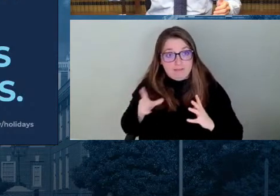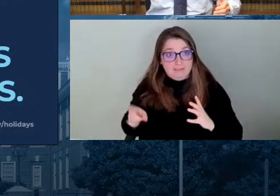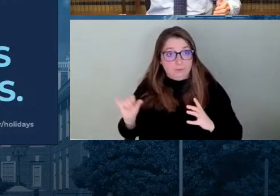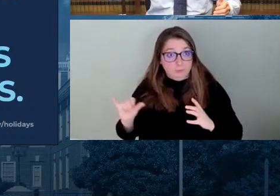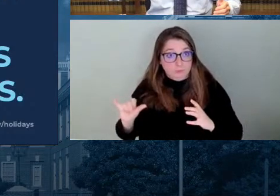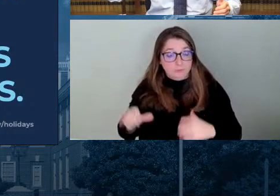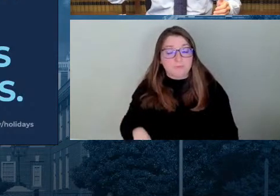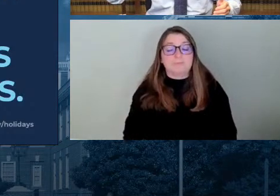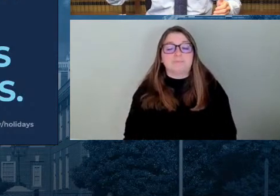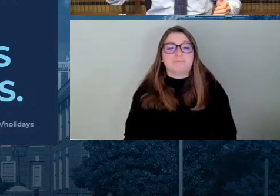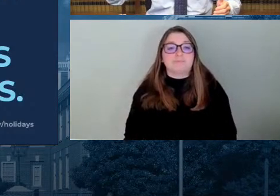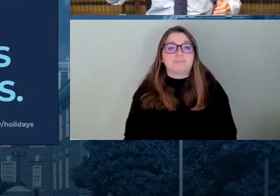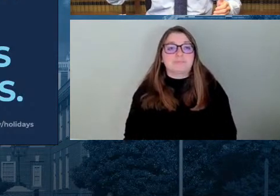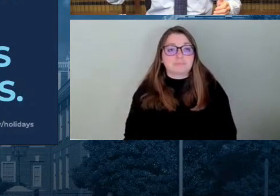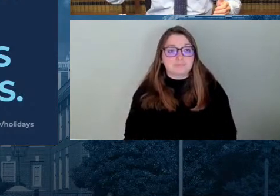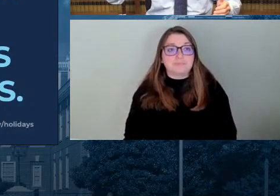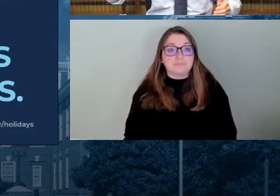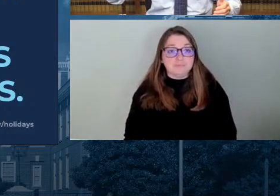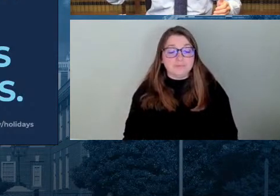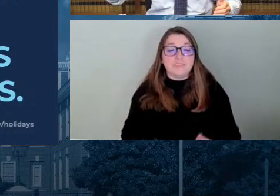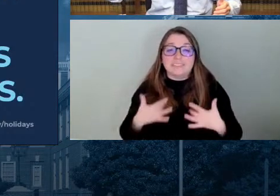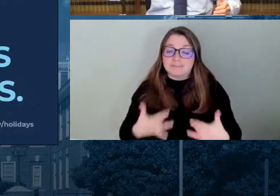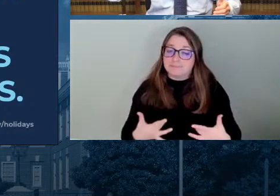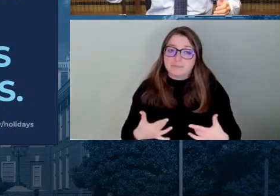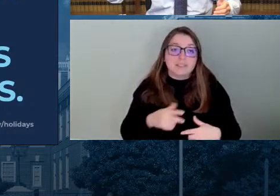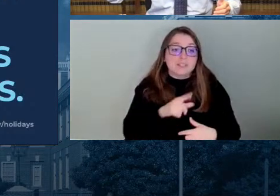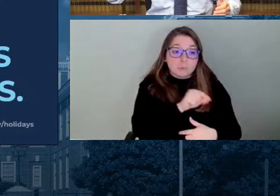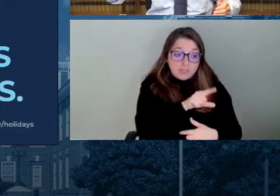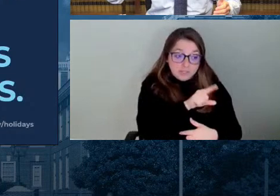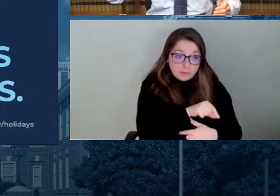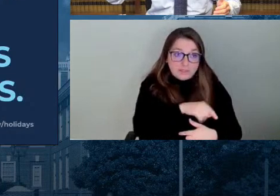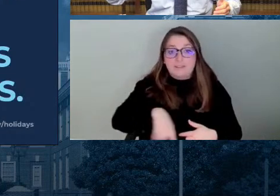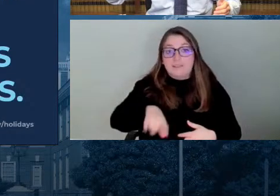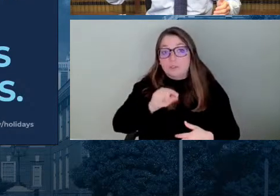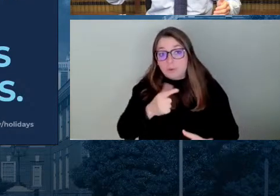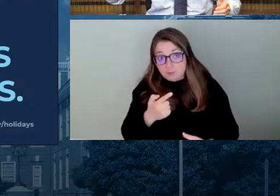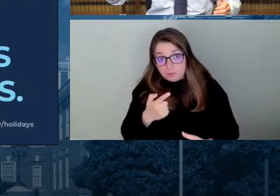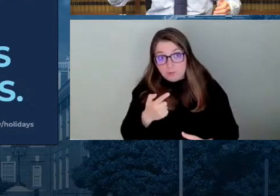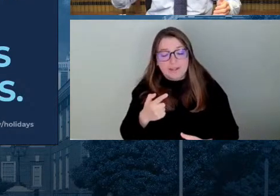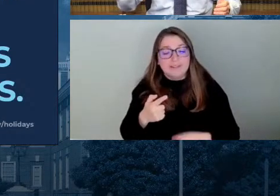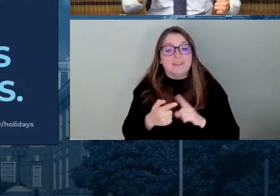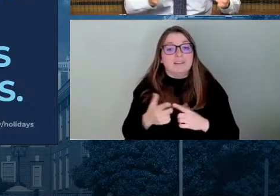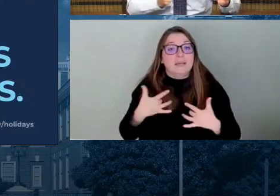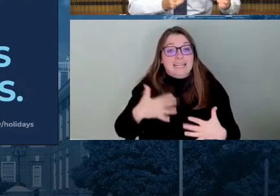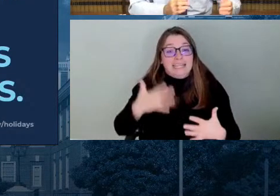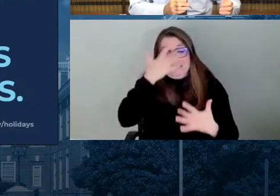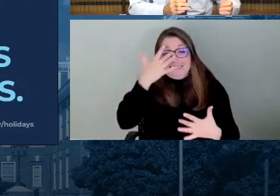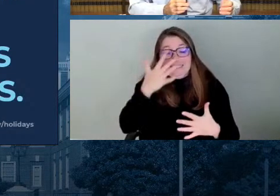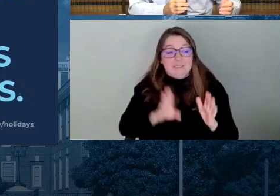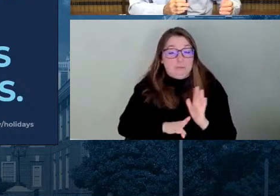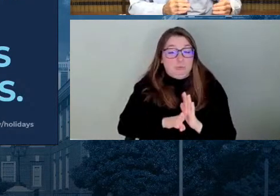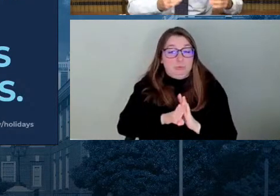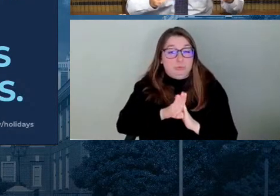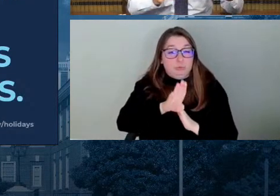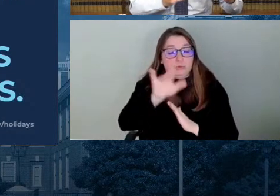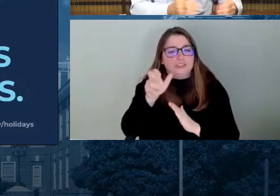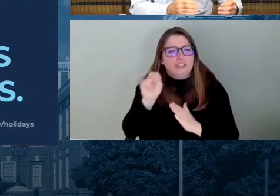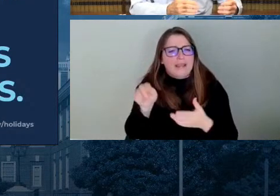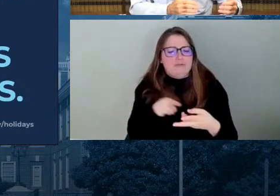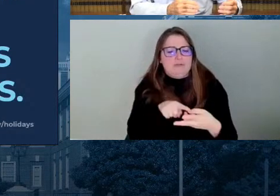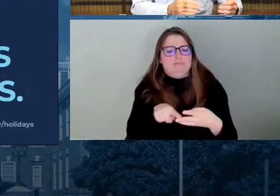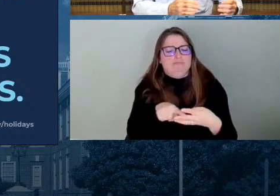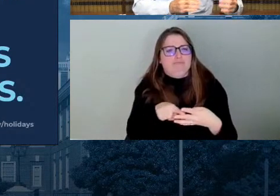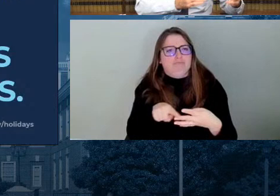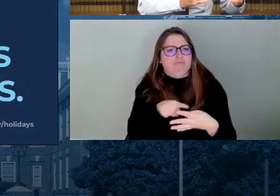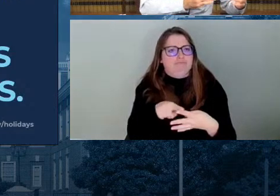the peak was in the second week in January at a pretty high level, particularly last year. And we have we're in way